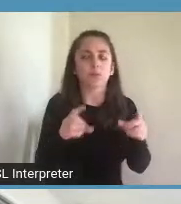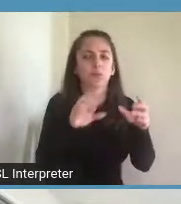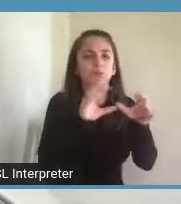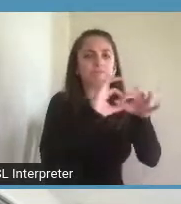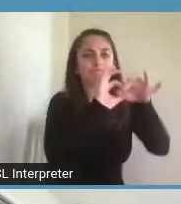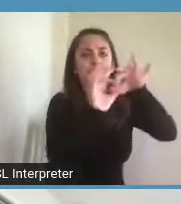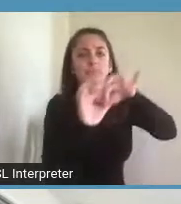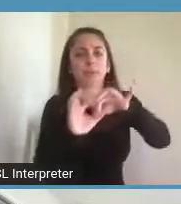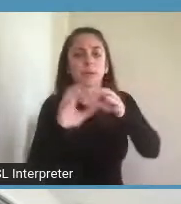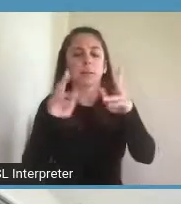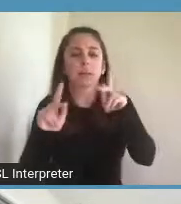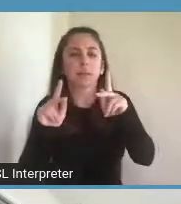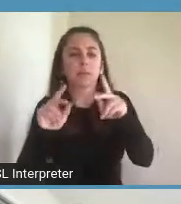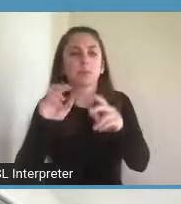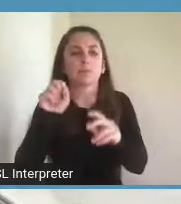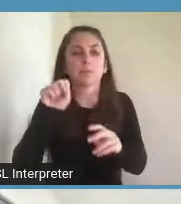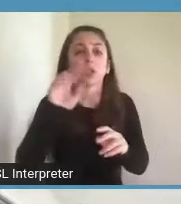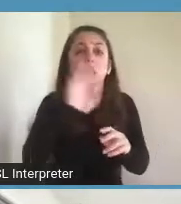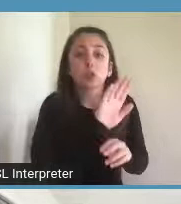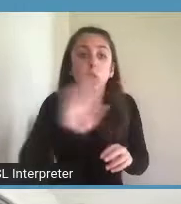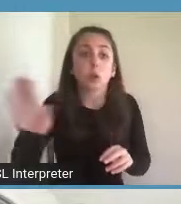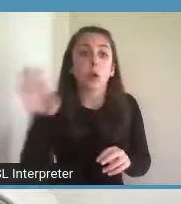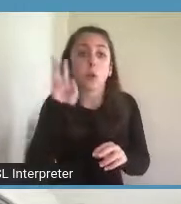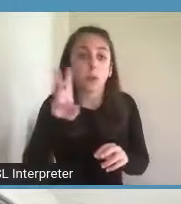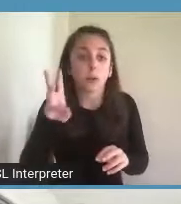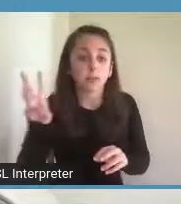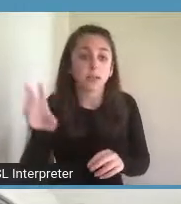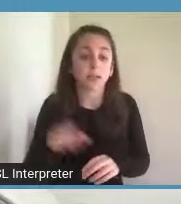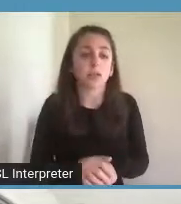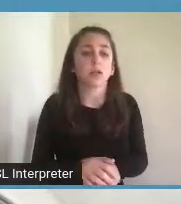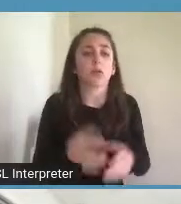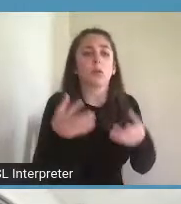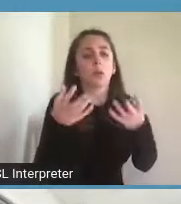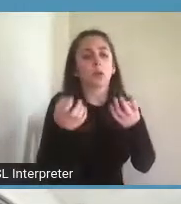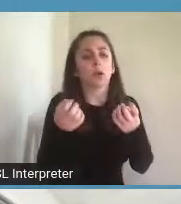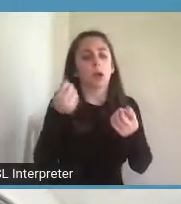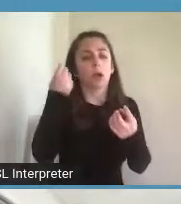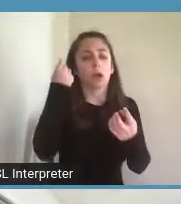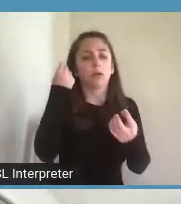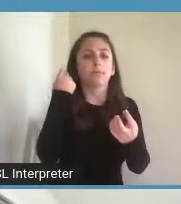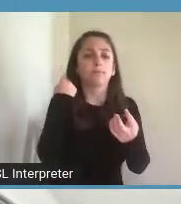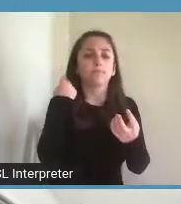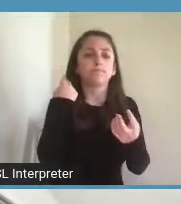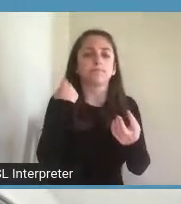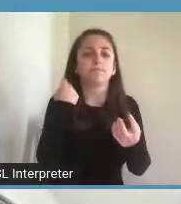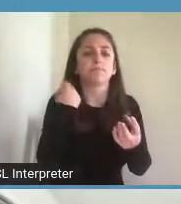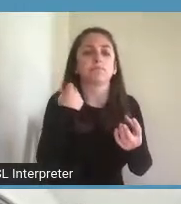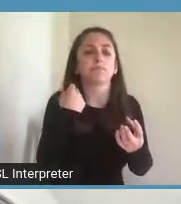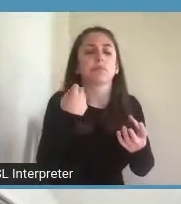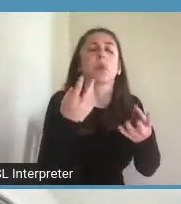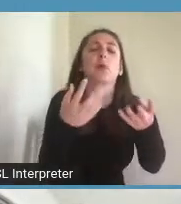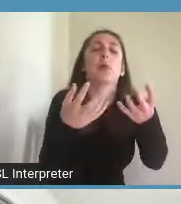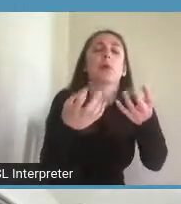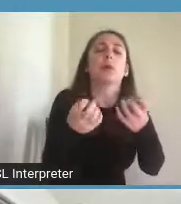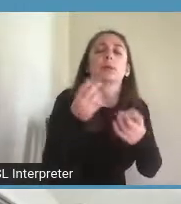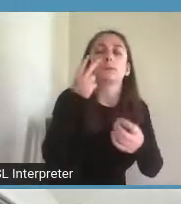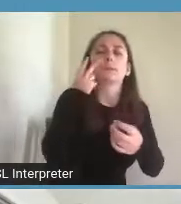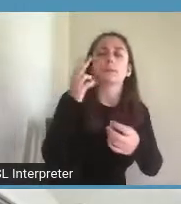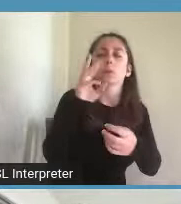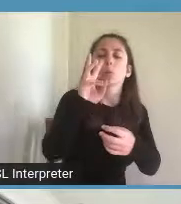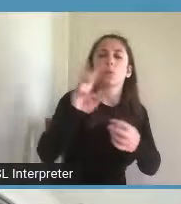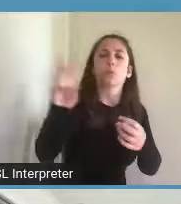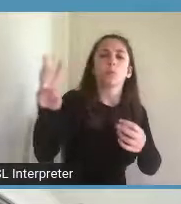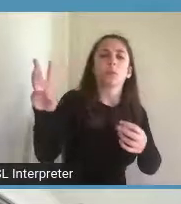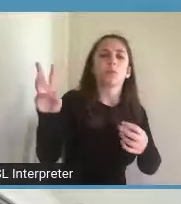that pie chart, organic search is really important for us. So we want to make sure that our website is performing in a healthy way